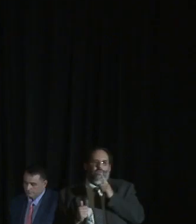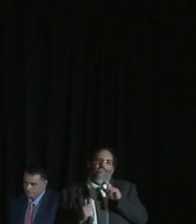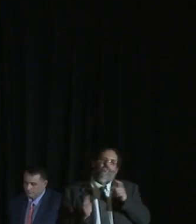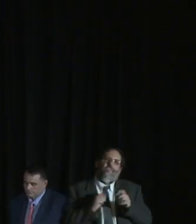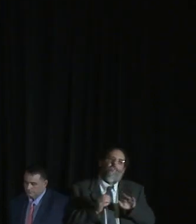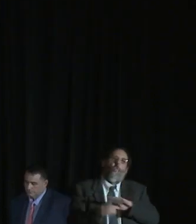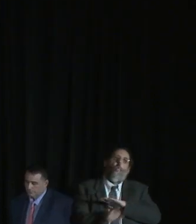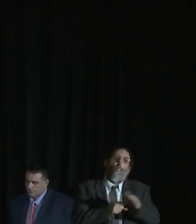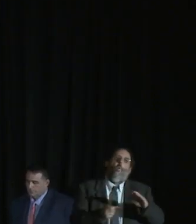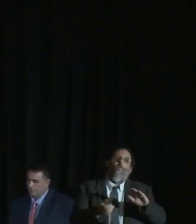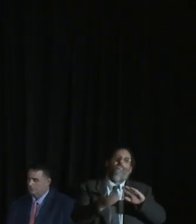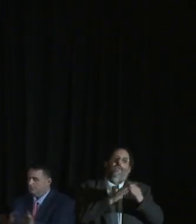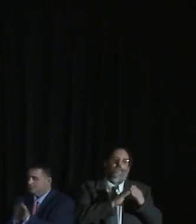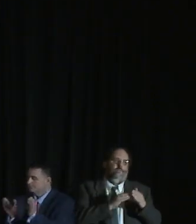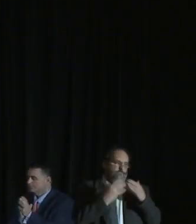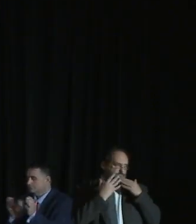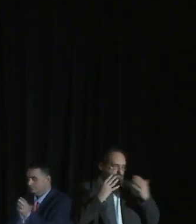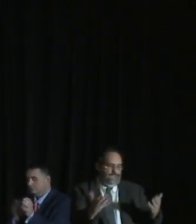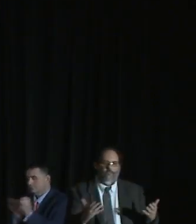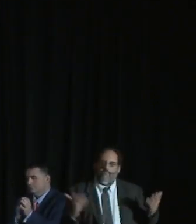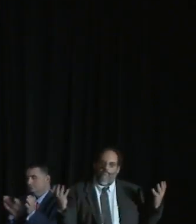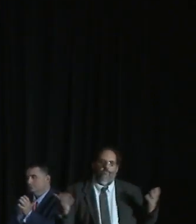thank you very much.